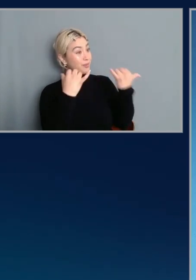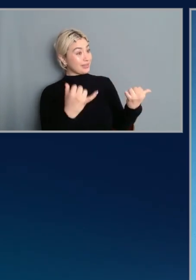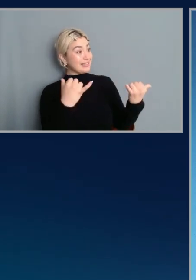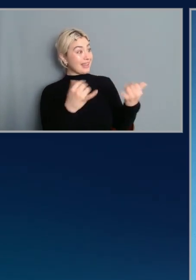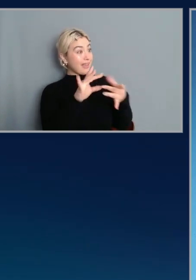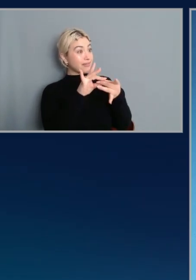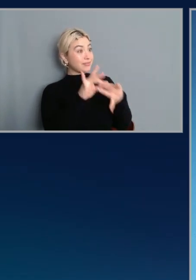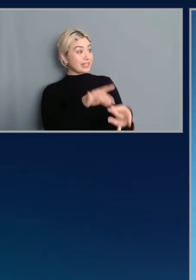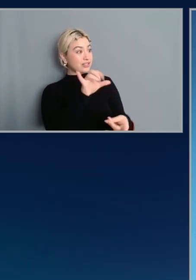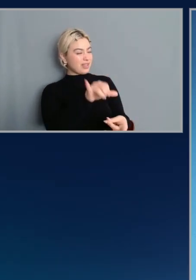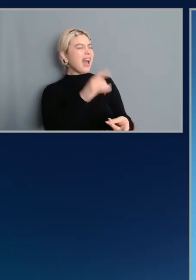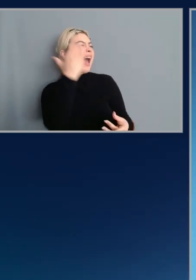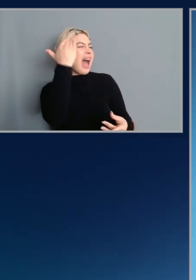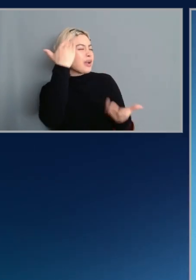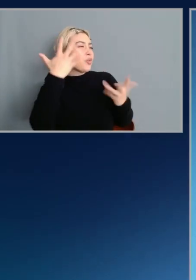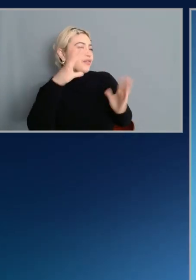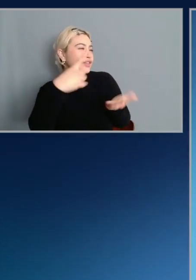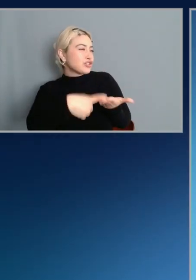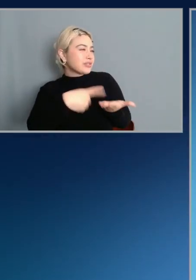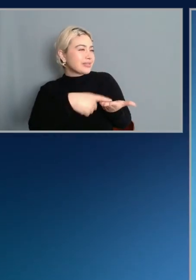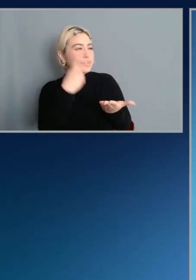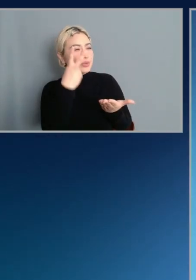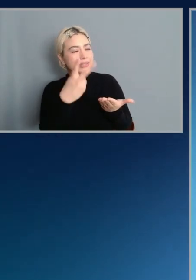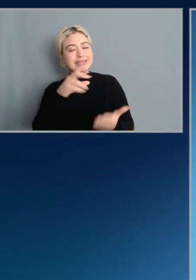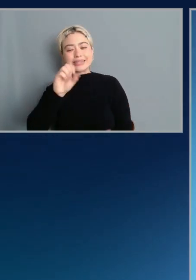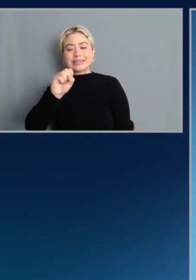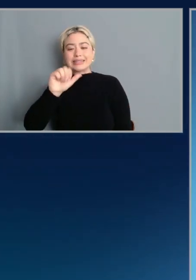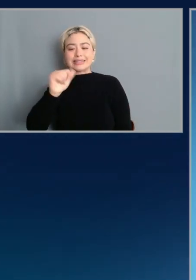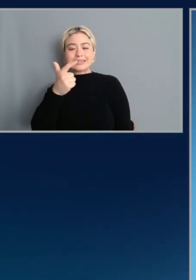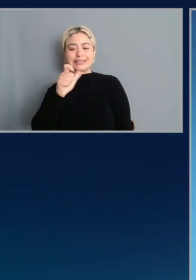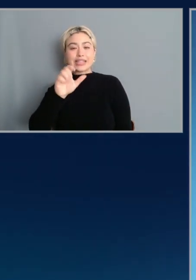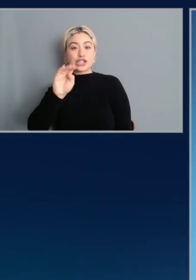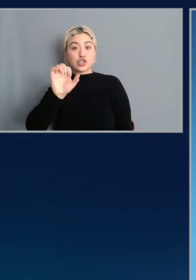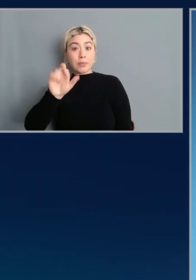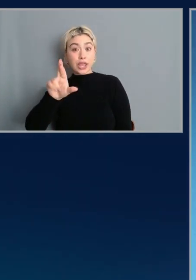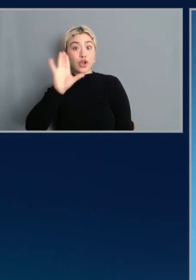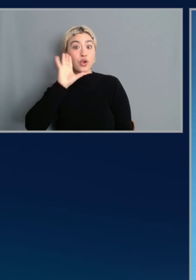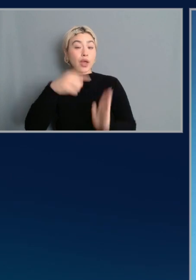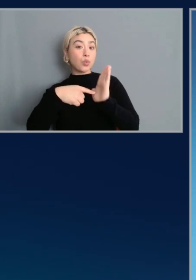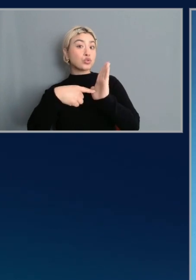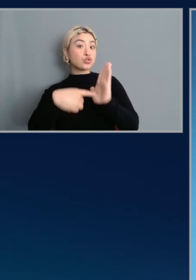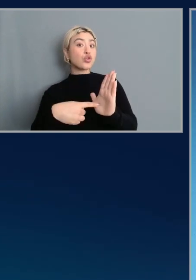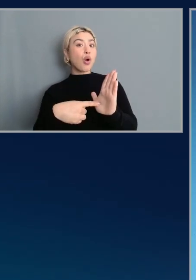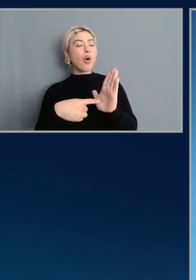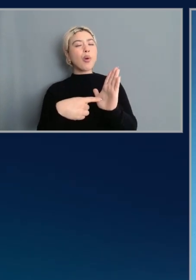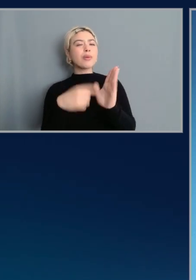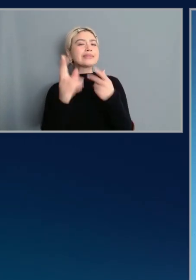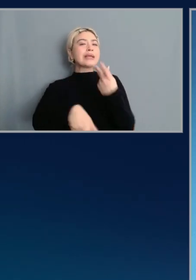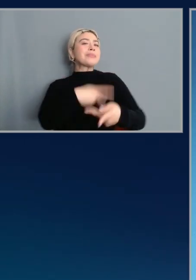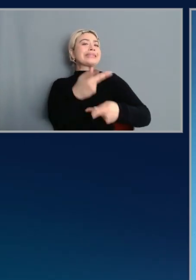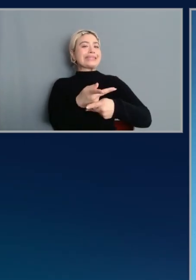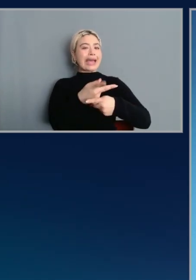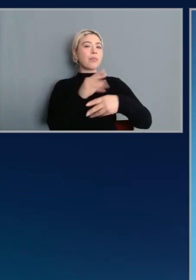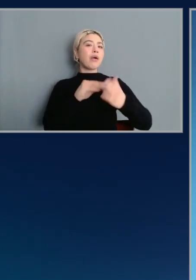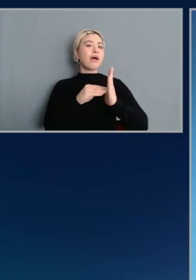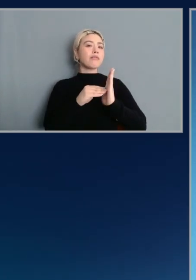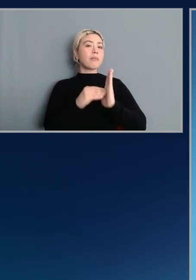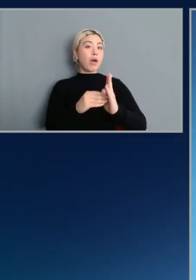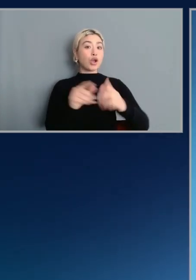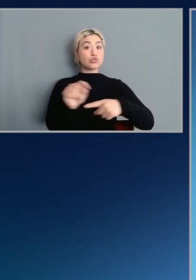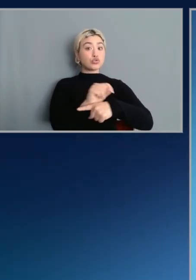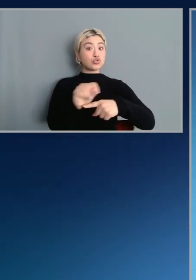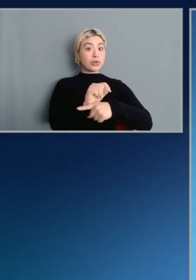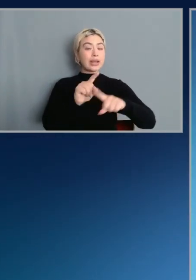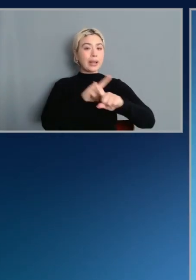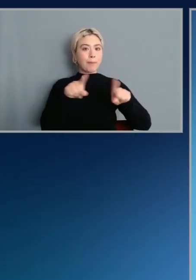I know we talked about we're going to see some SageMaker today that's gonna show us some sort of model training. But while